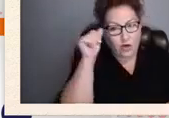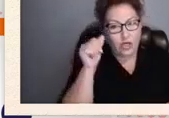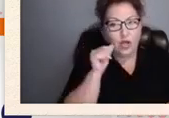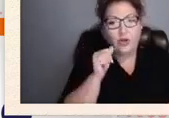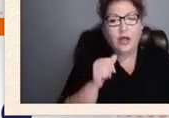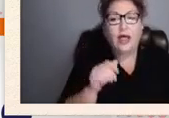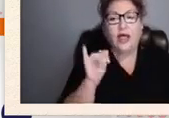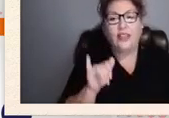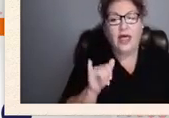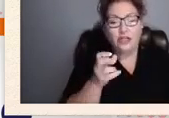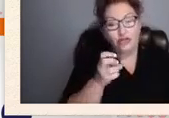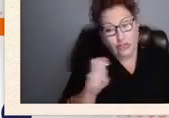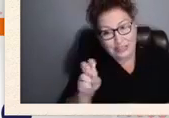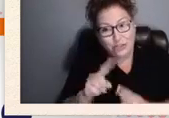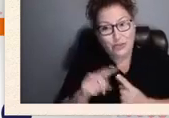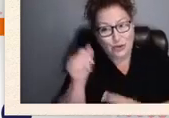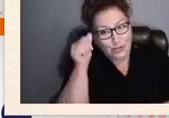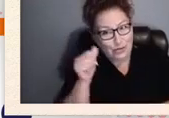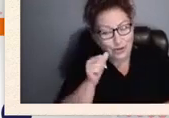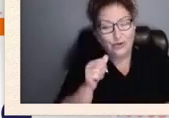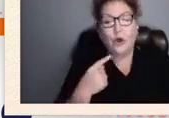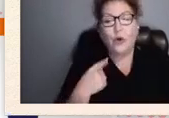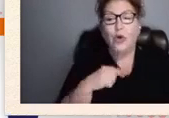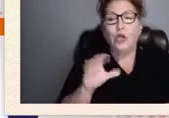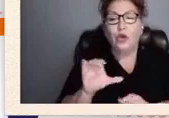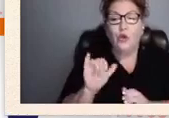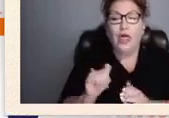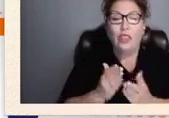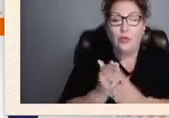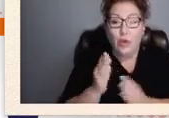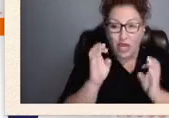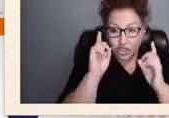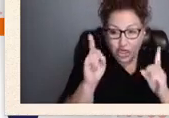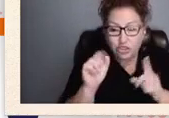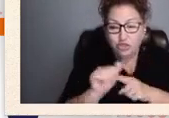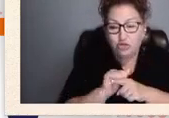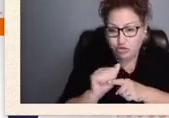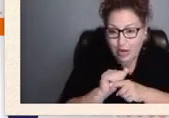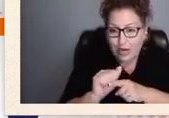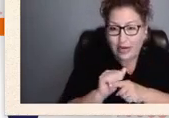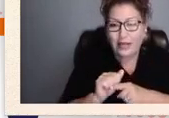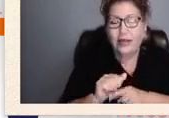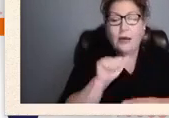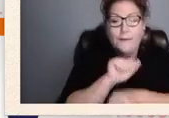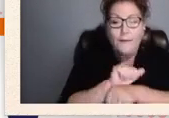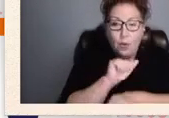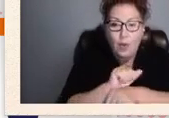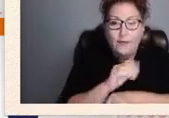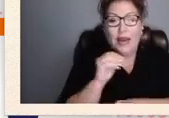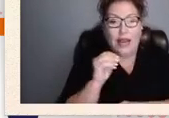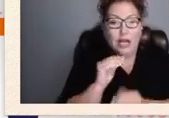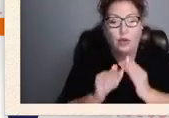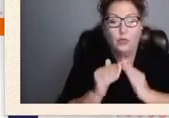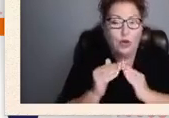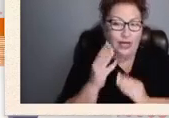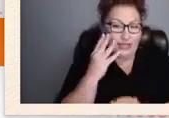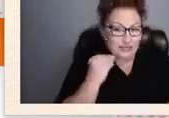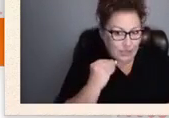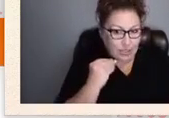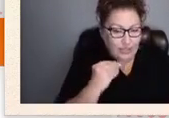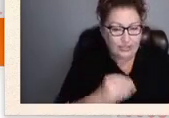transition to adulthood. So we do that through education, training, employment, and community experiences.